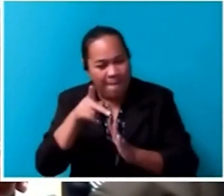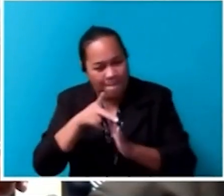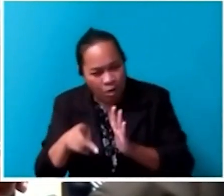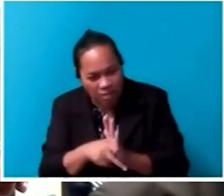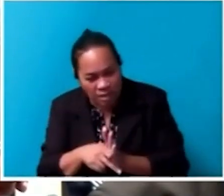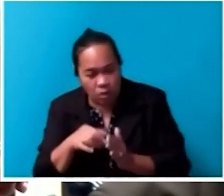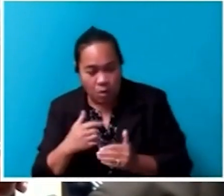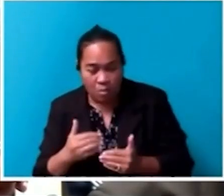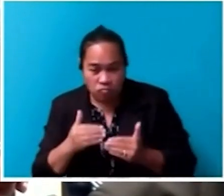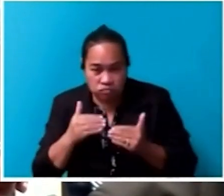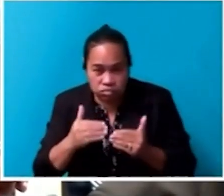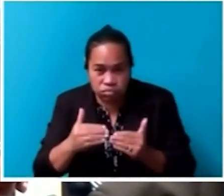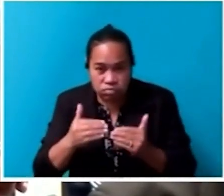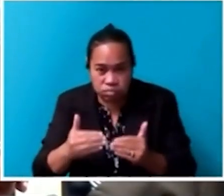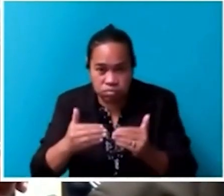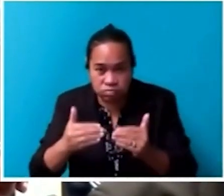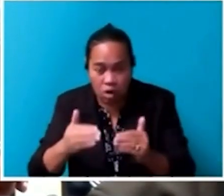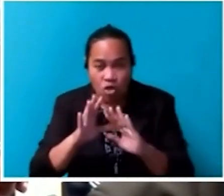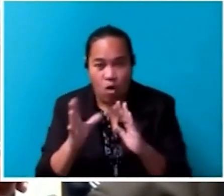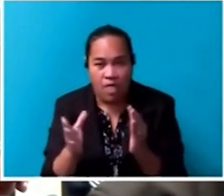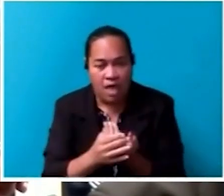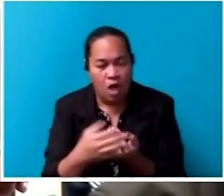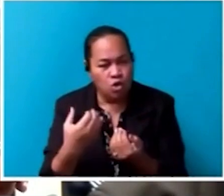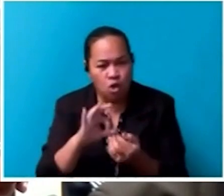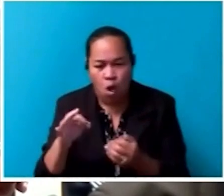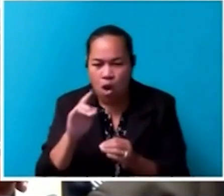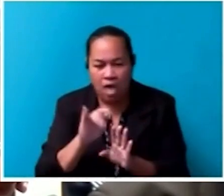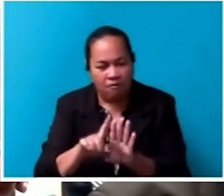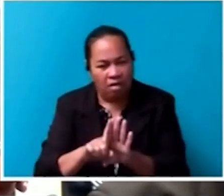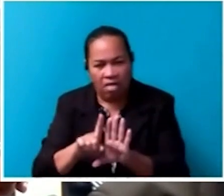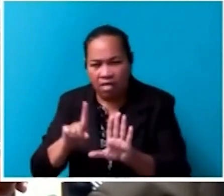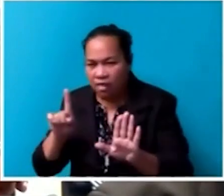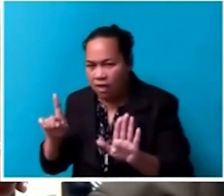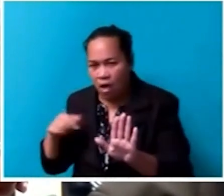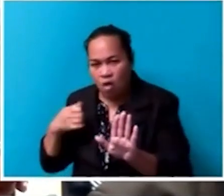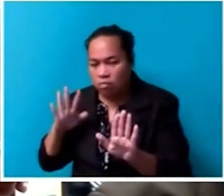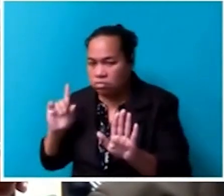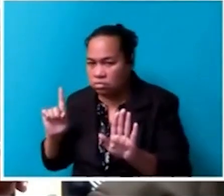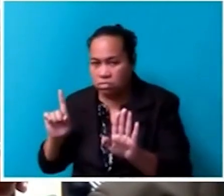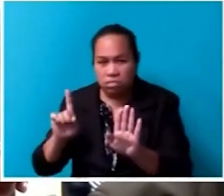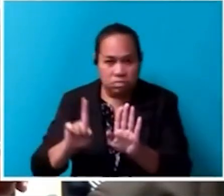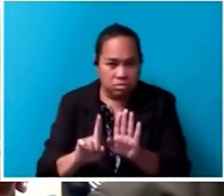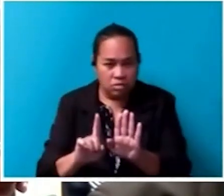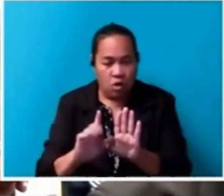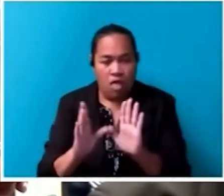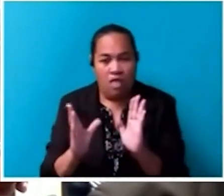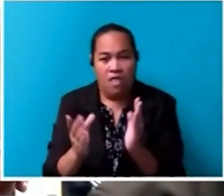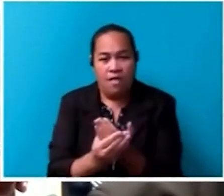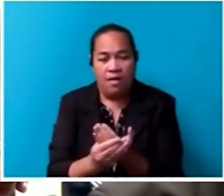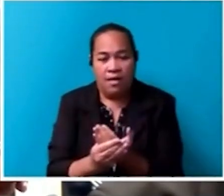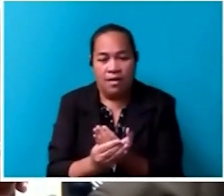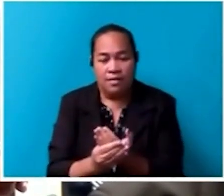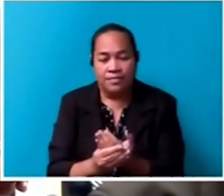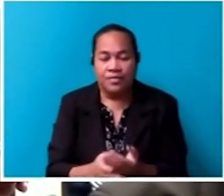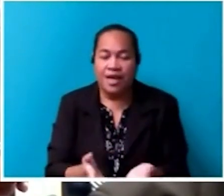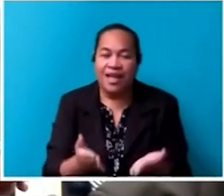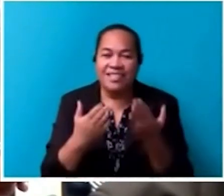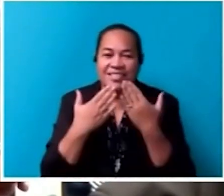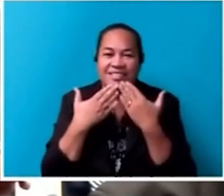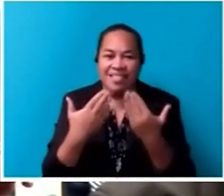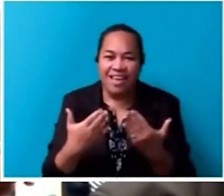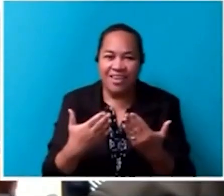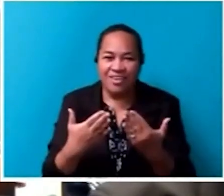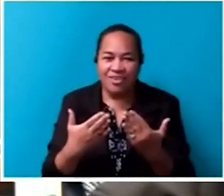move forward together, leaving no one behind. Honourable Speaker, I thank you